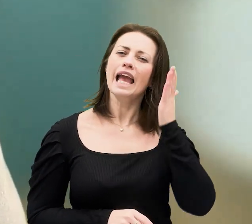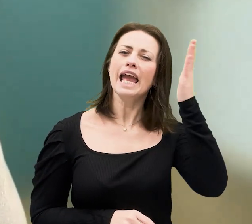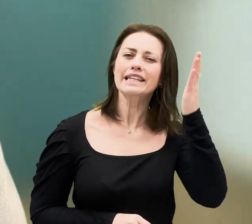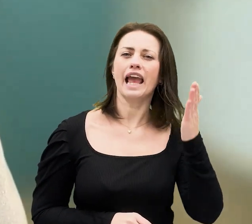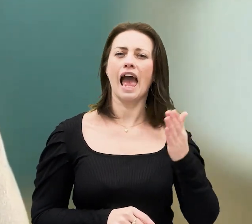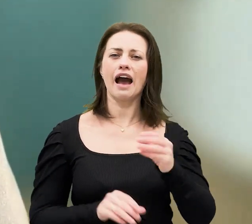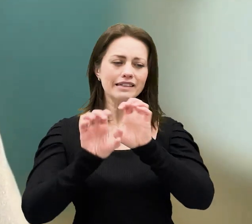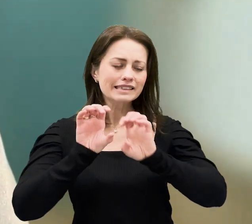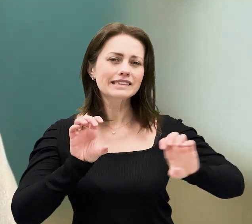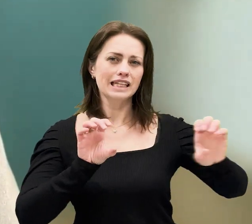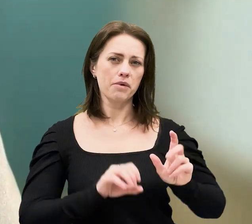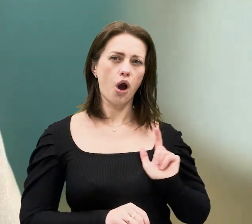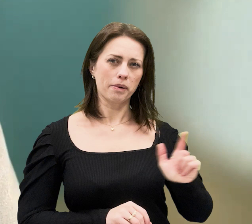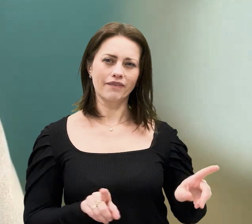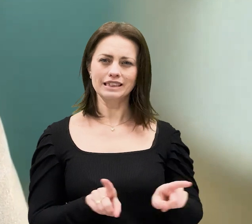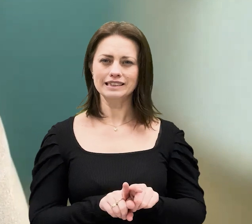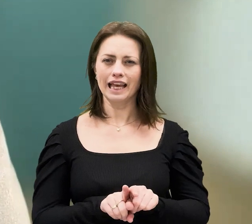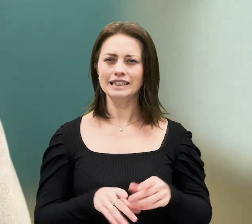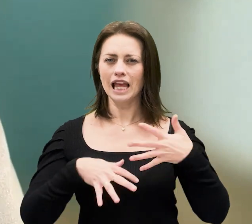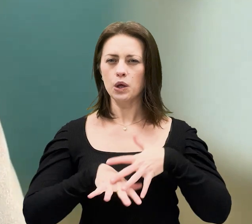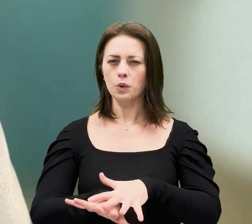ideals in inclusion.